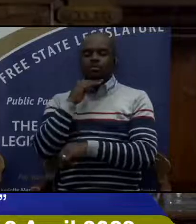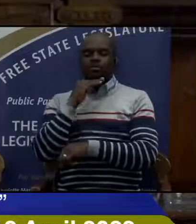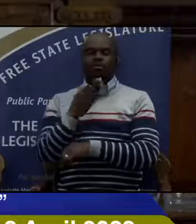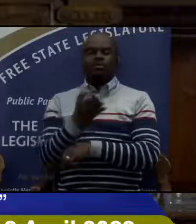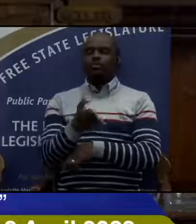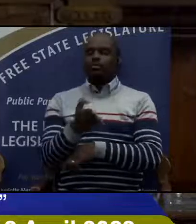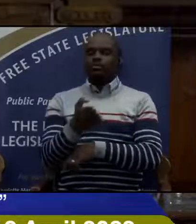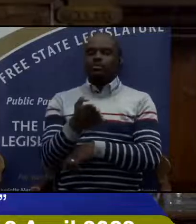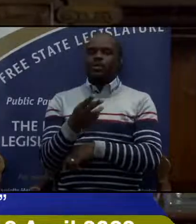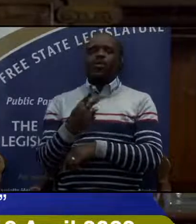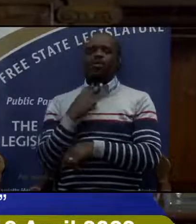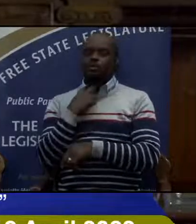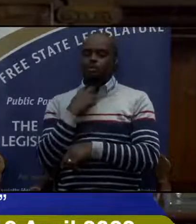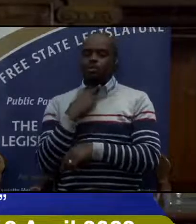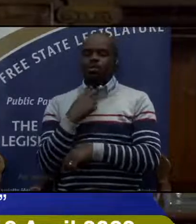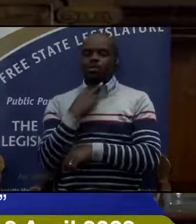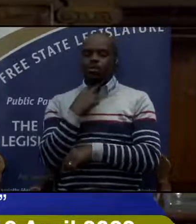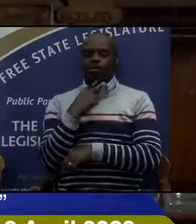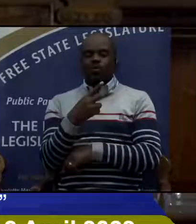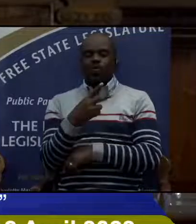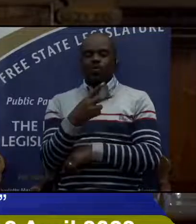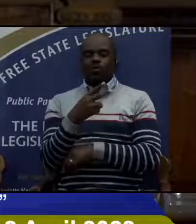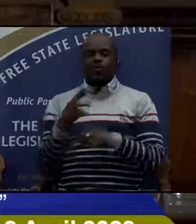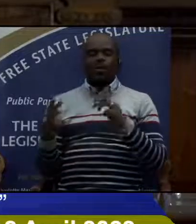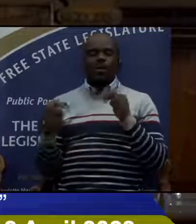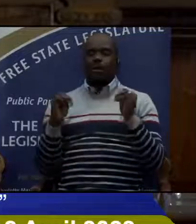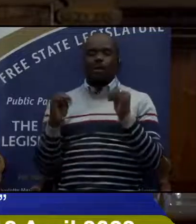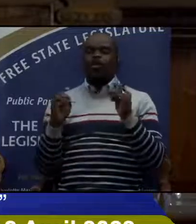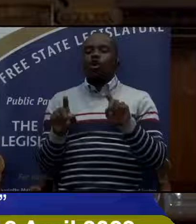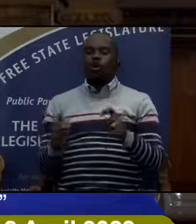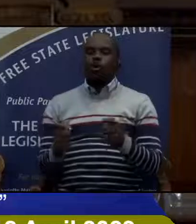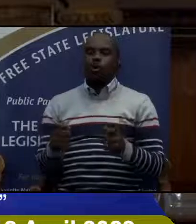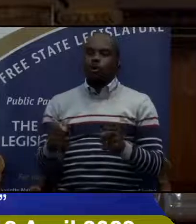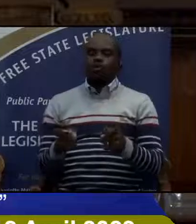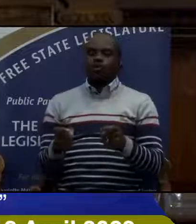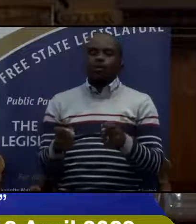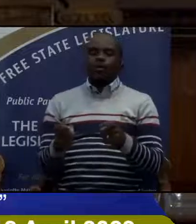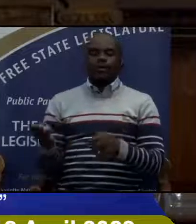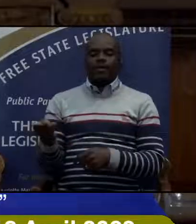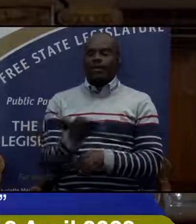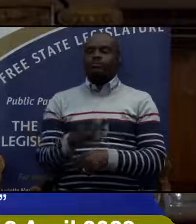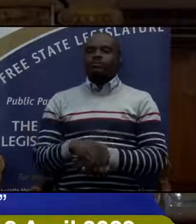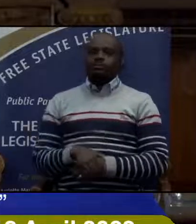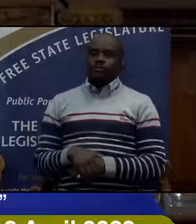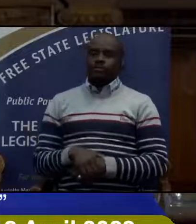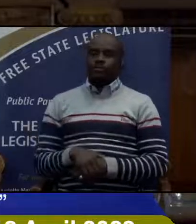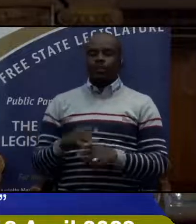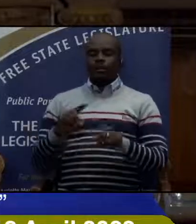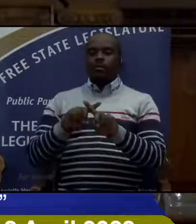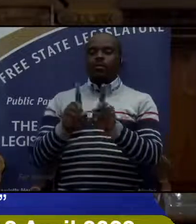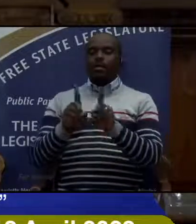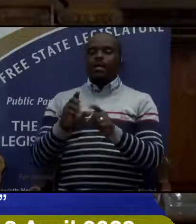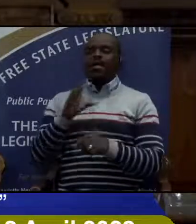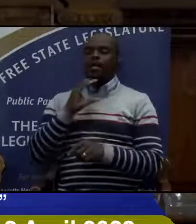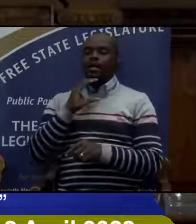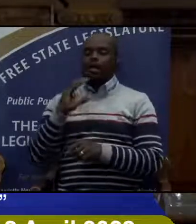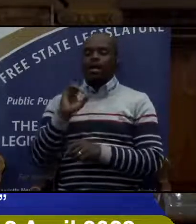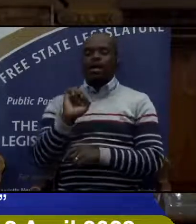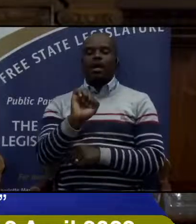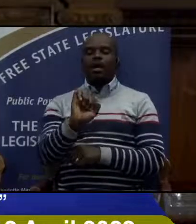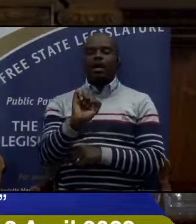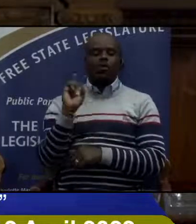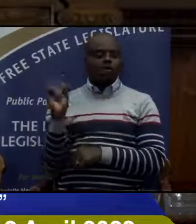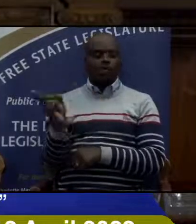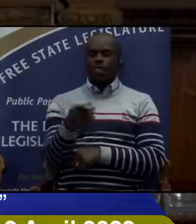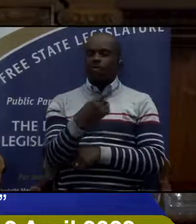here we are. Premier, we want to work with you. But your answer to everything and the problem is